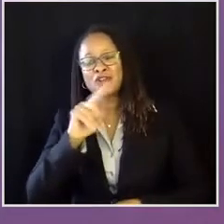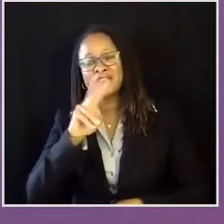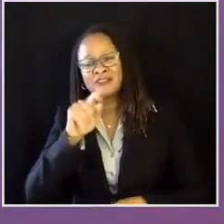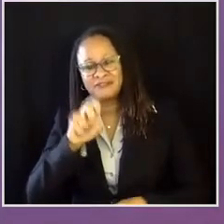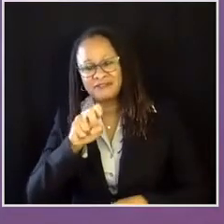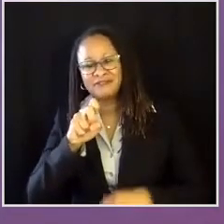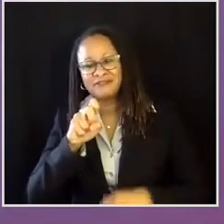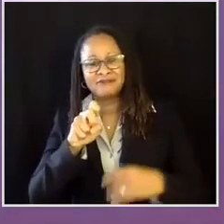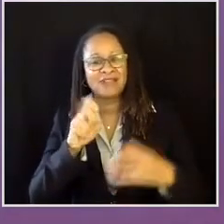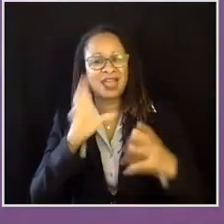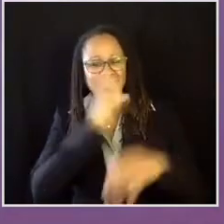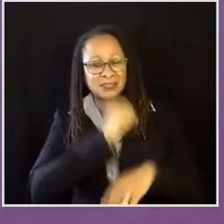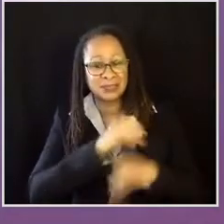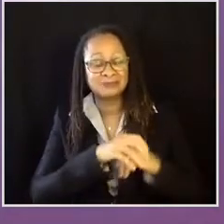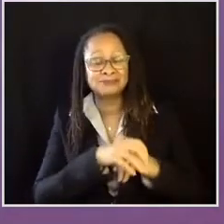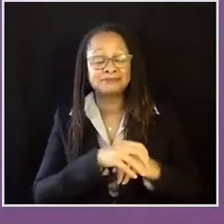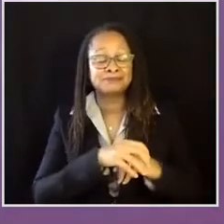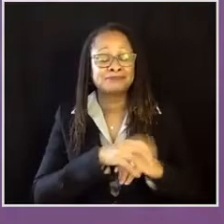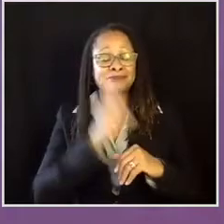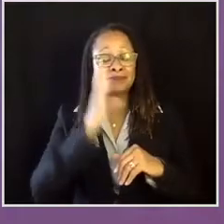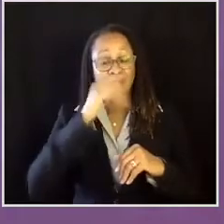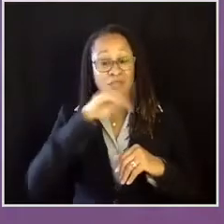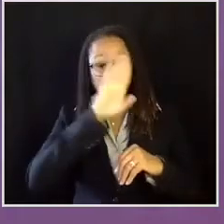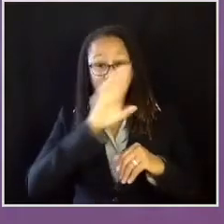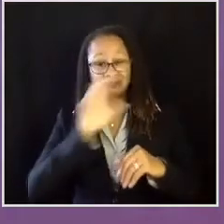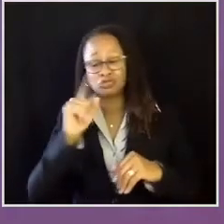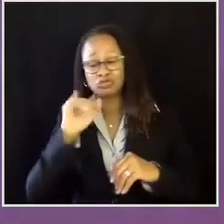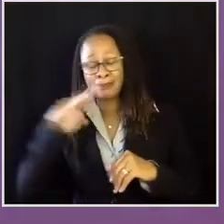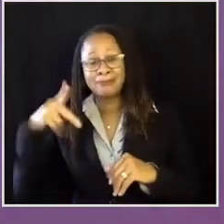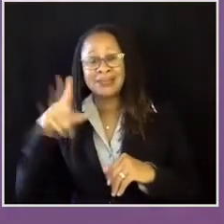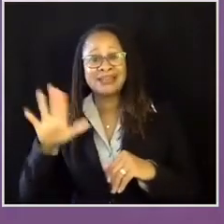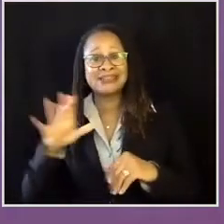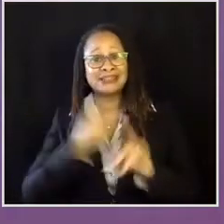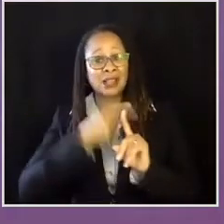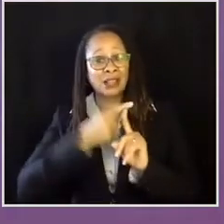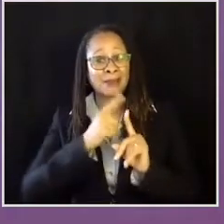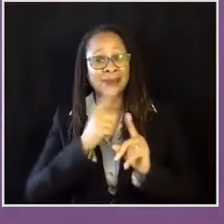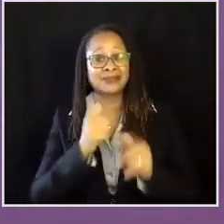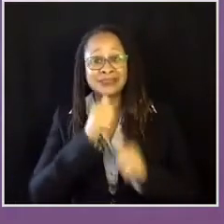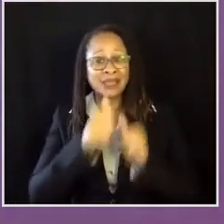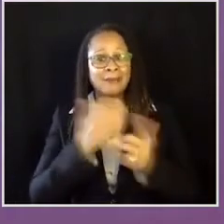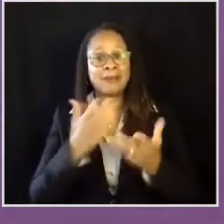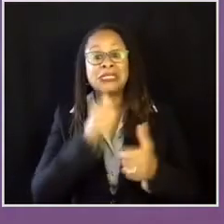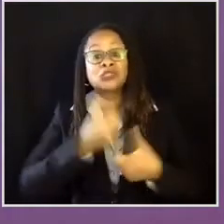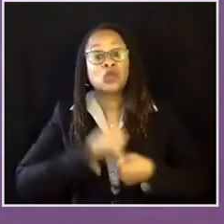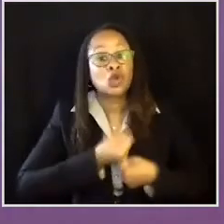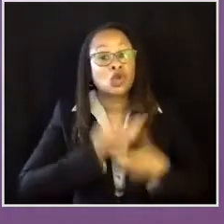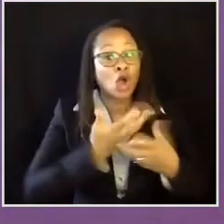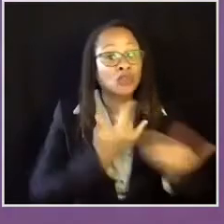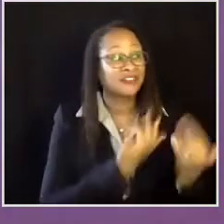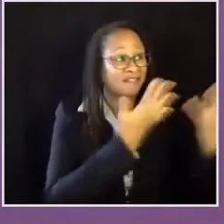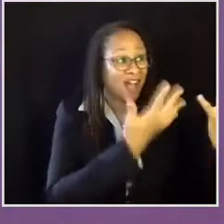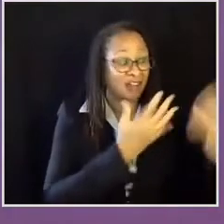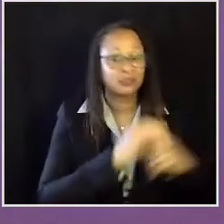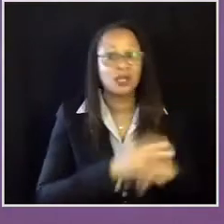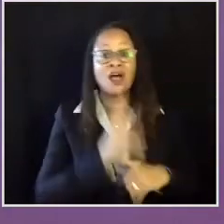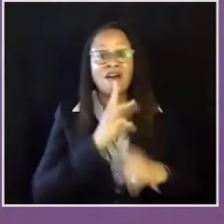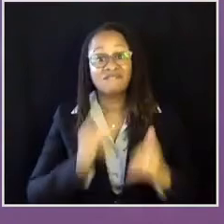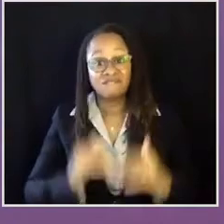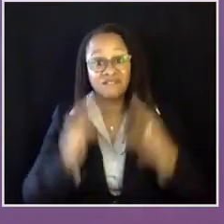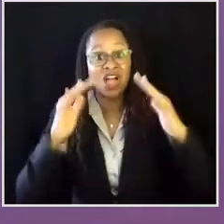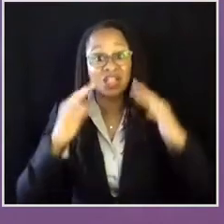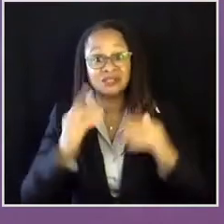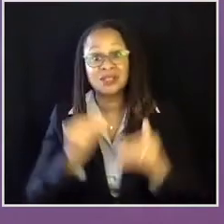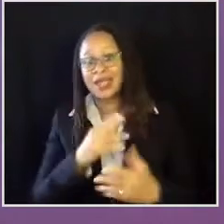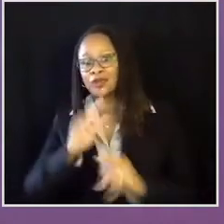climate denial may not have caused these fires and record floods and record hurricanes, but if he